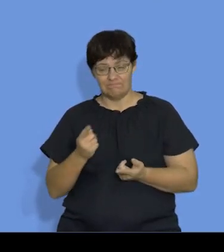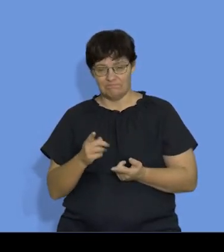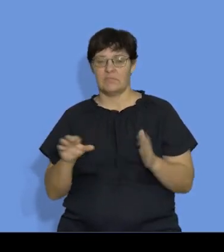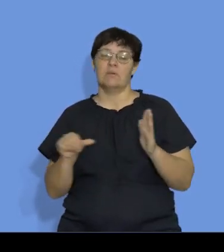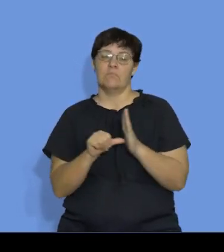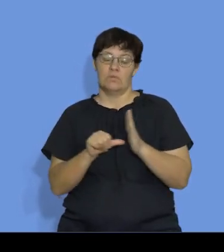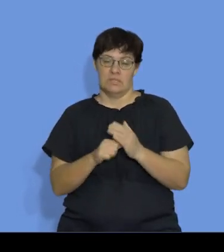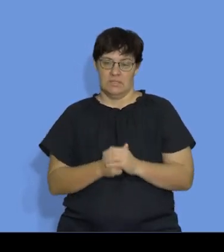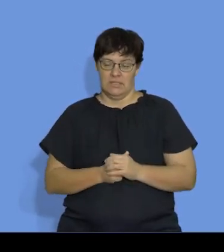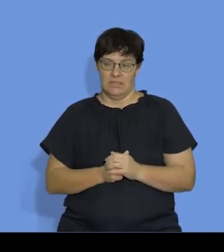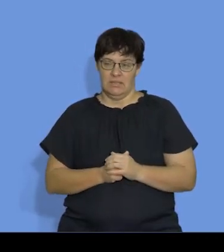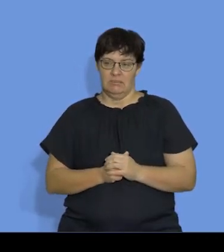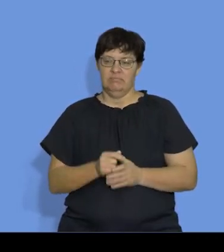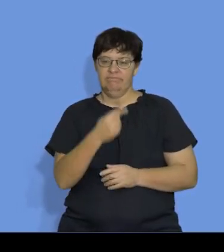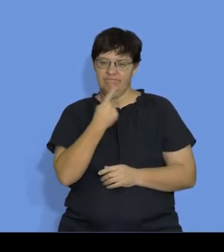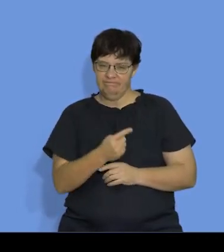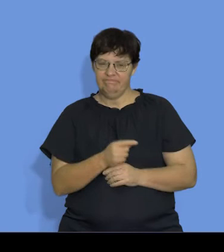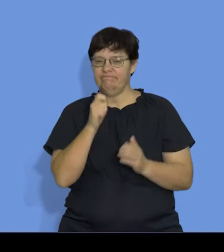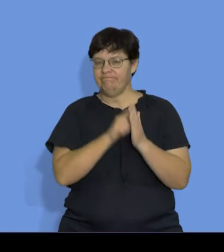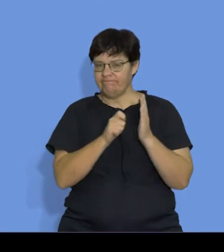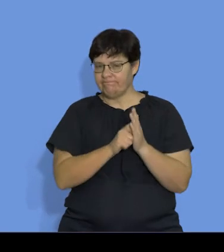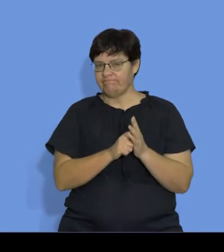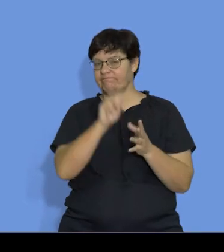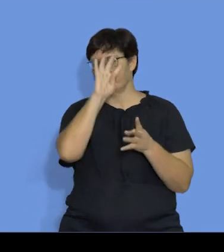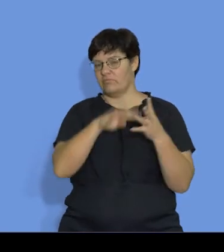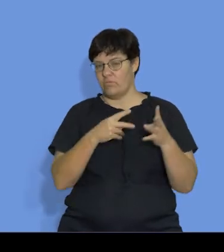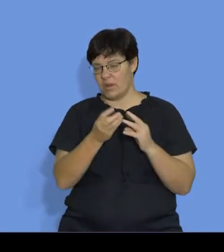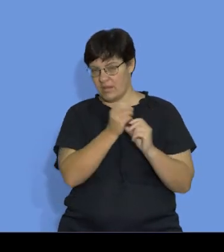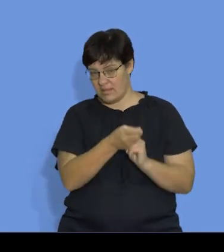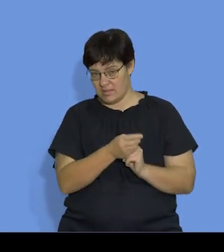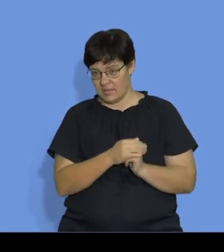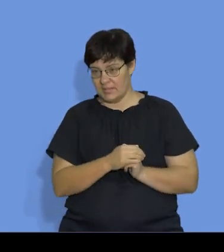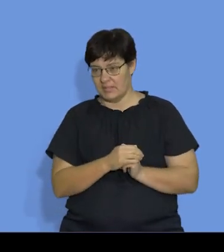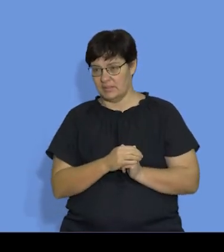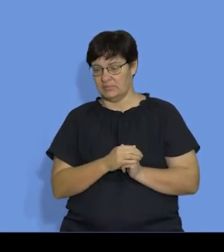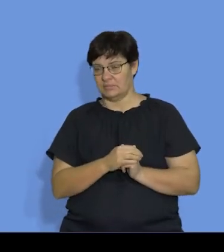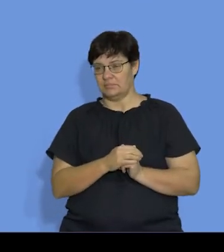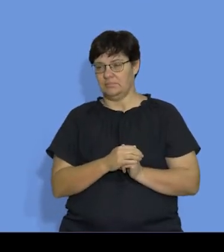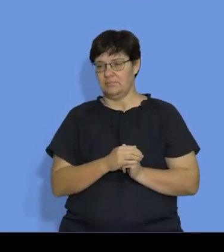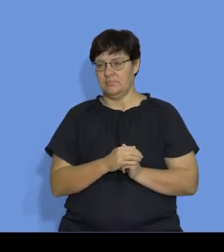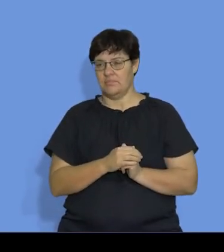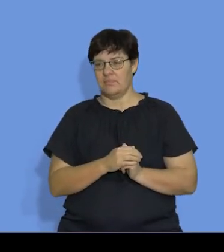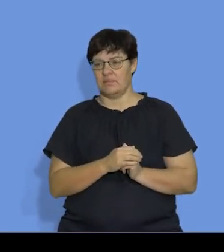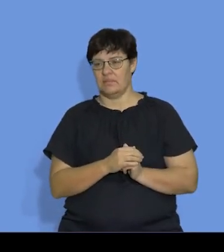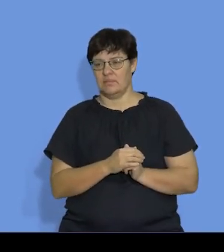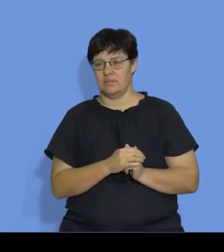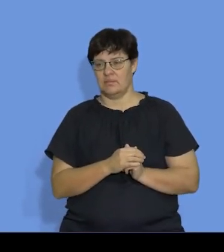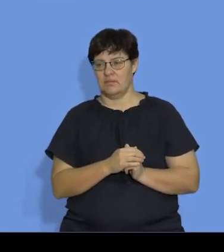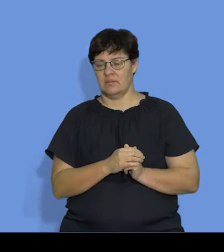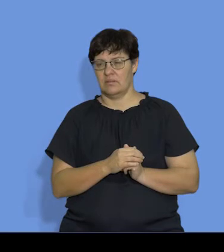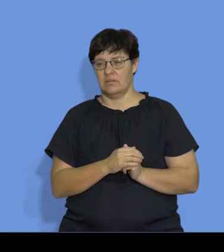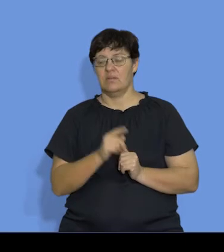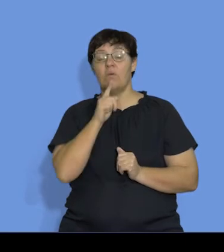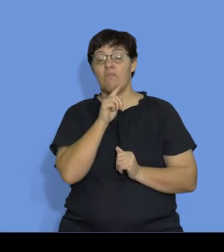very key. So it says here, write down the formula. I'm going to underline the term formula of